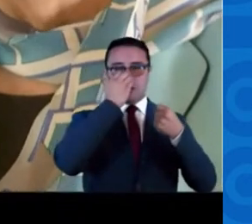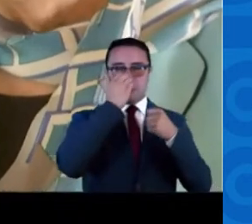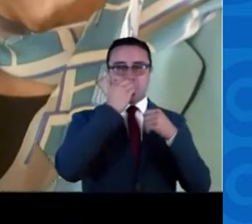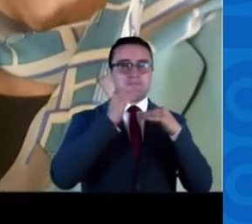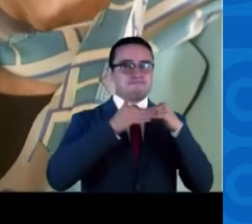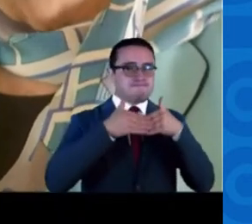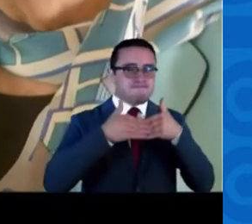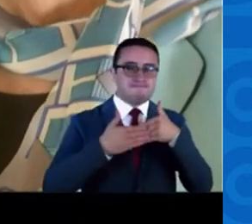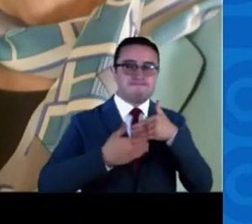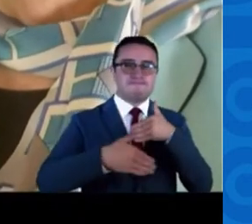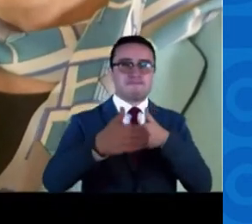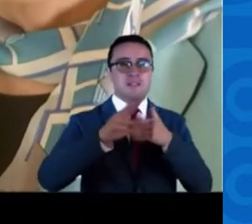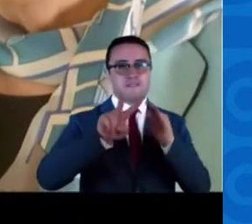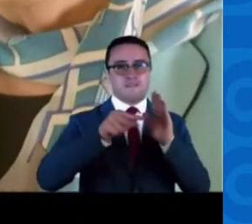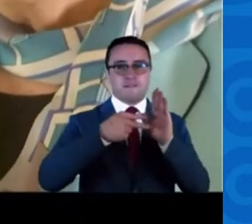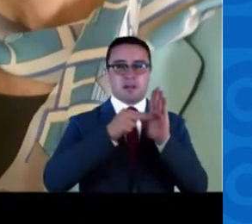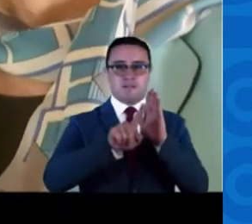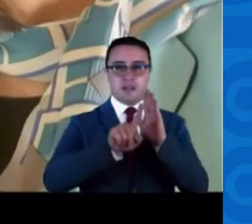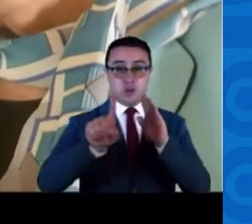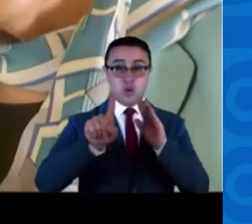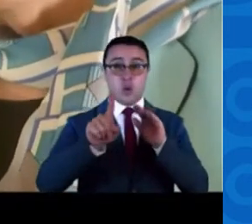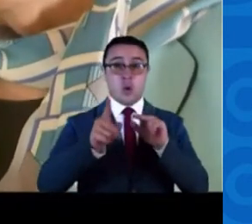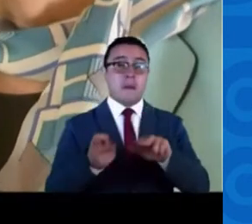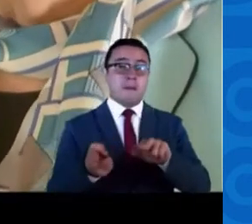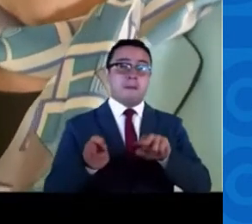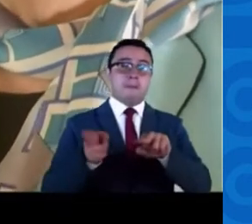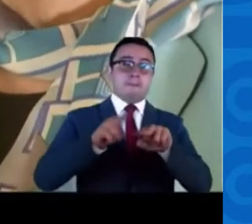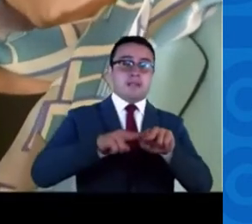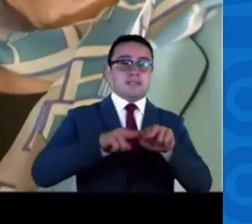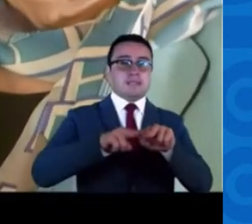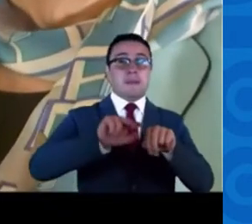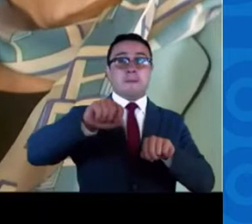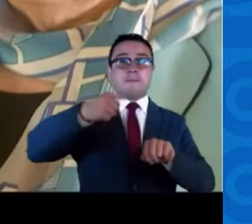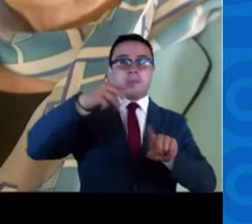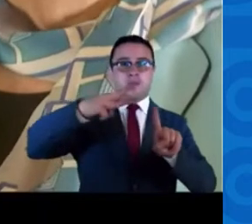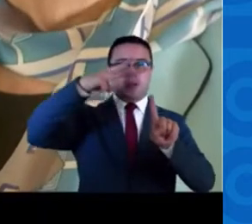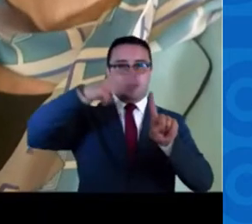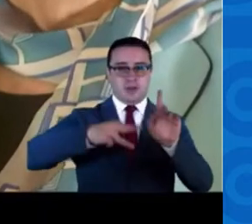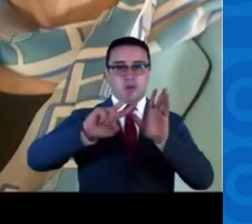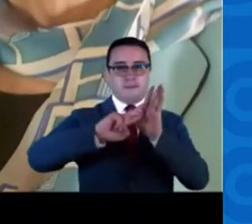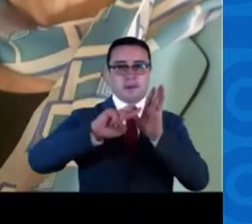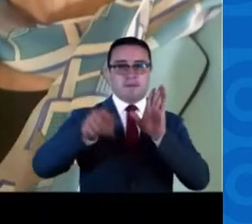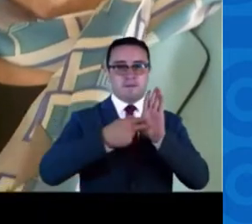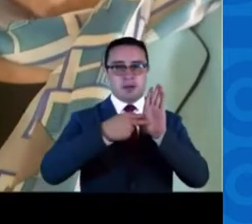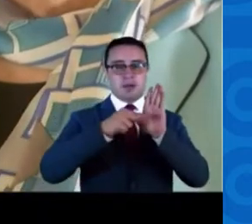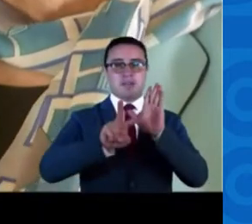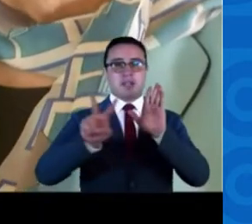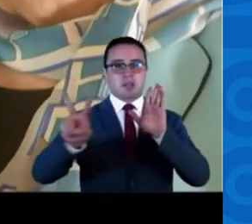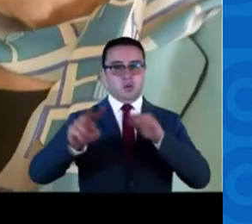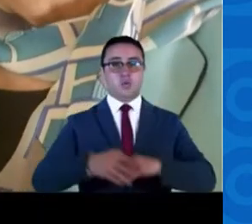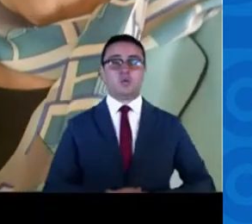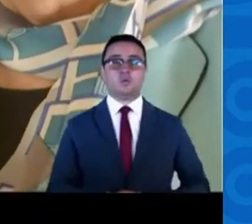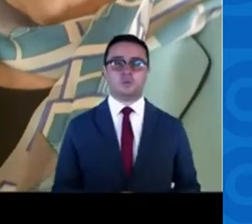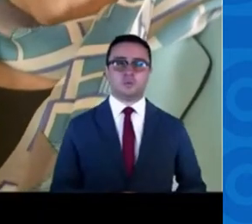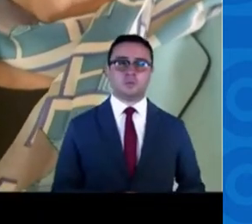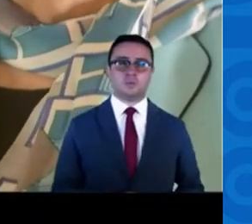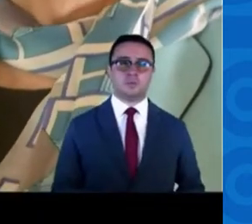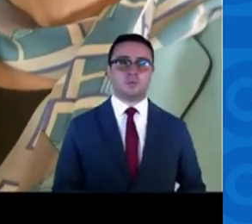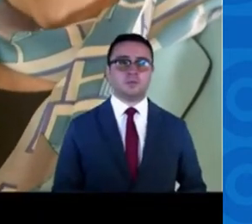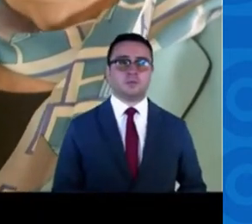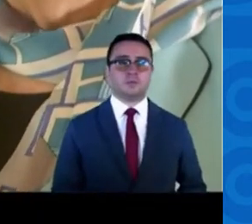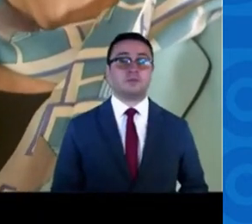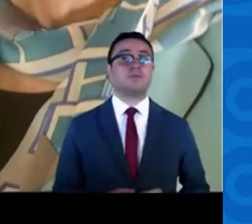basic emergency income, at least for the entire year of 2021 and perhaps the first quarter of